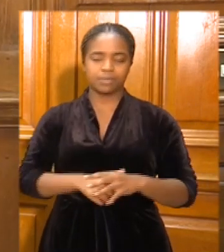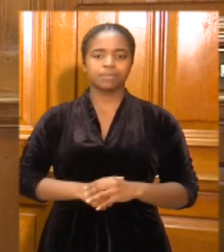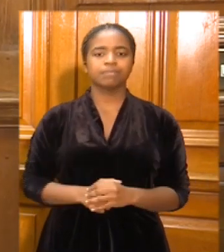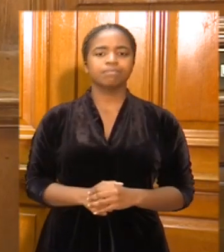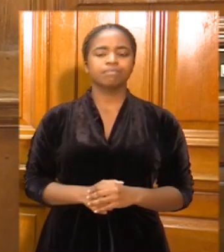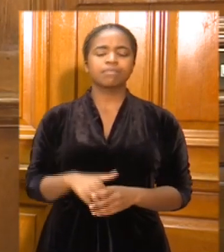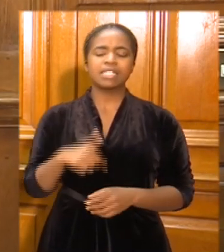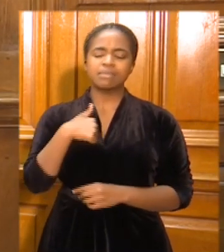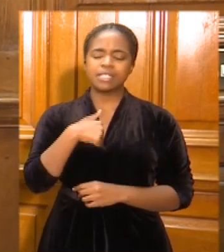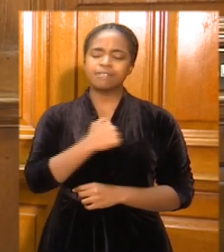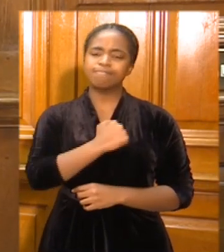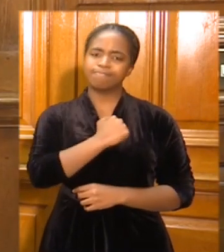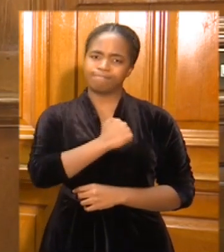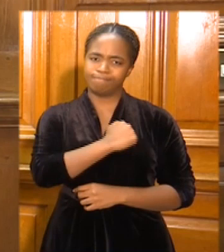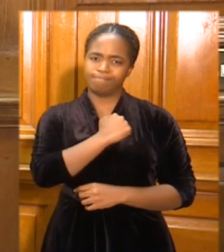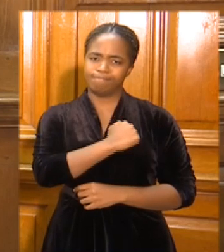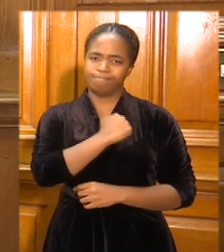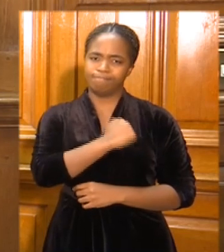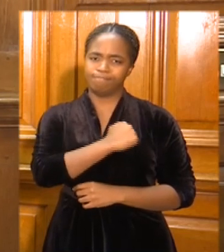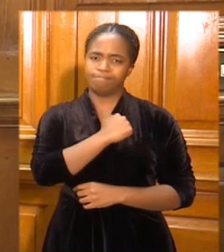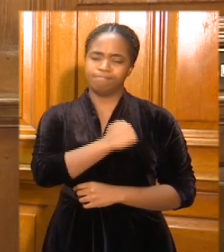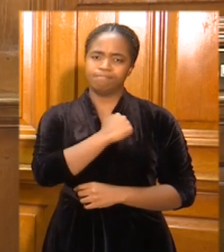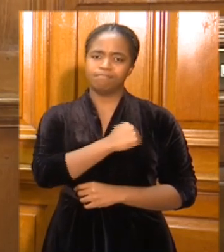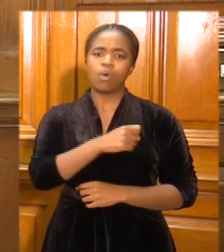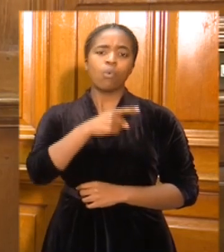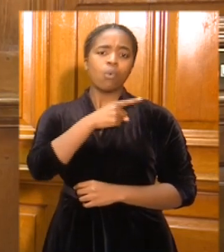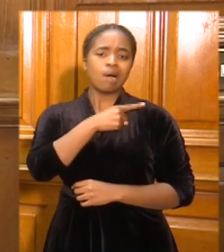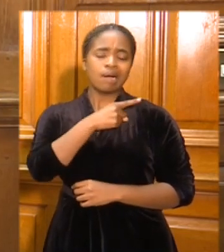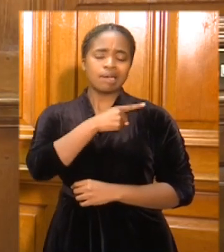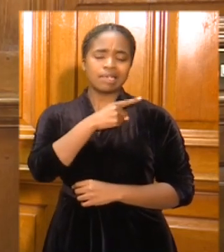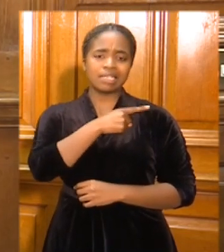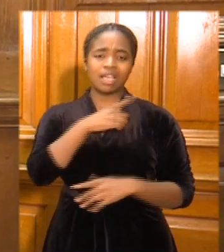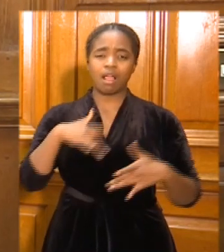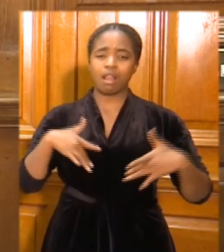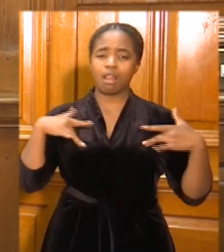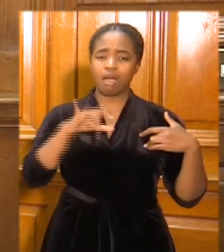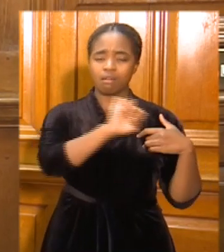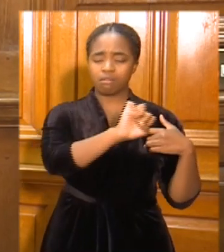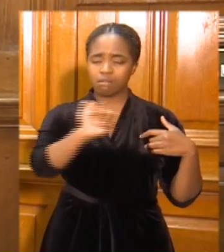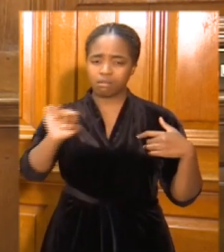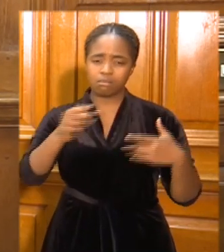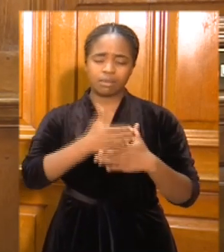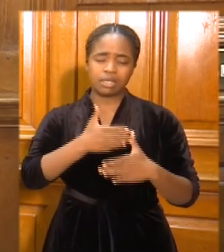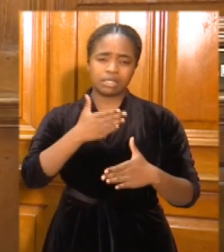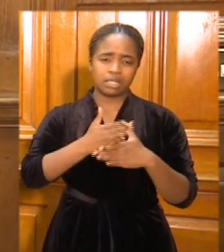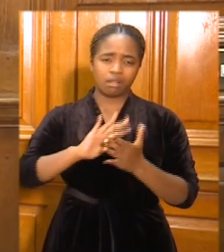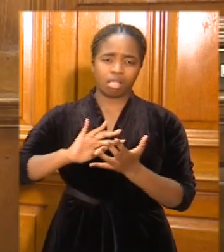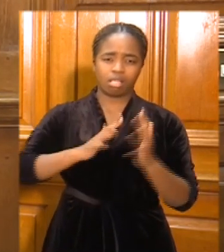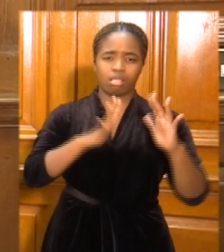am sorry that these measures imposed a great hardship on you,